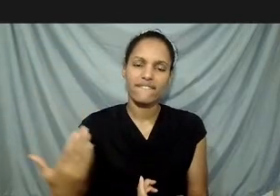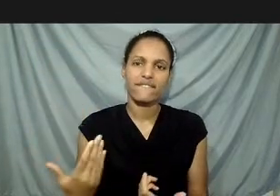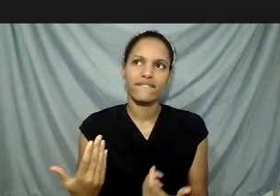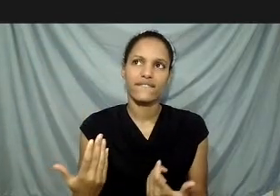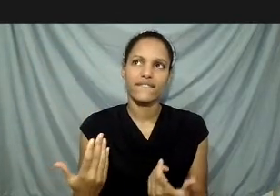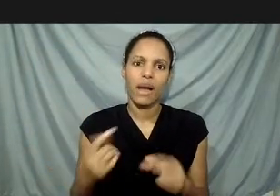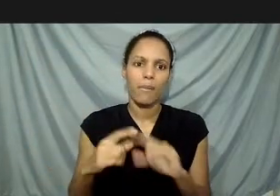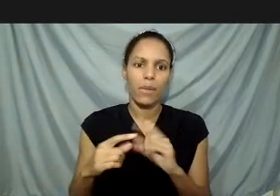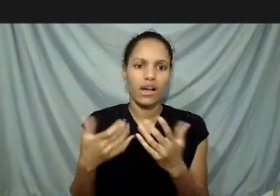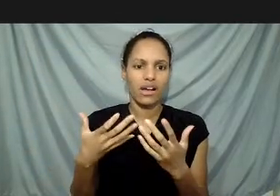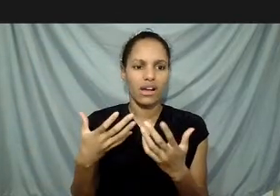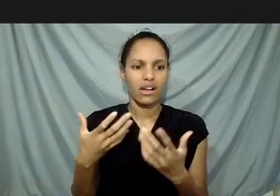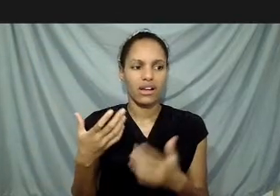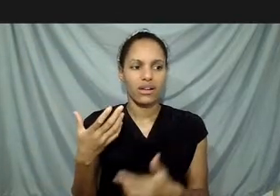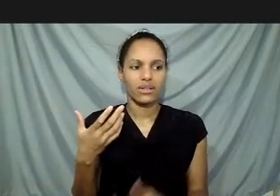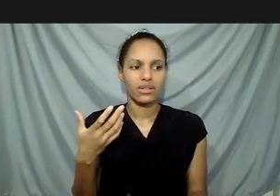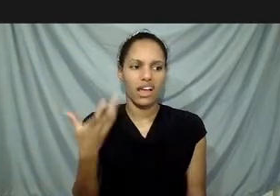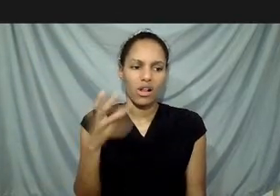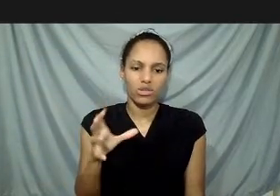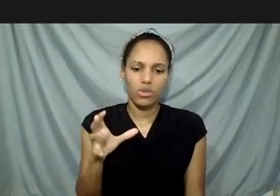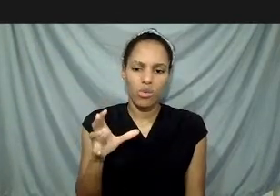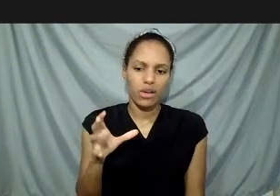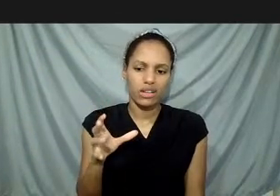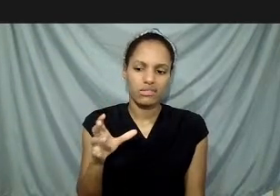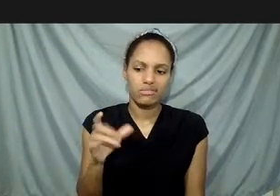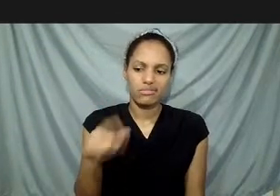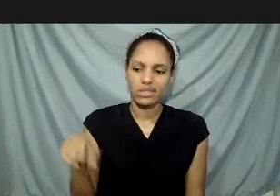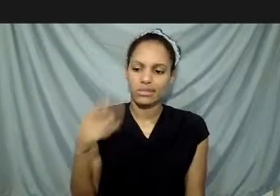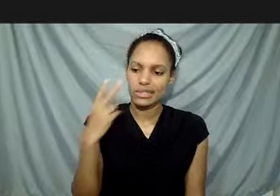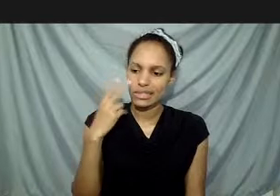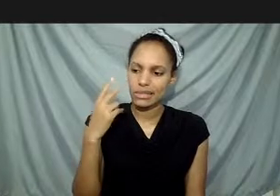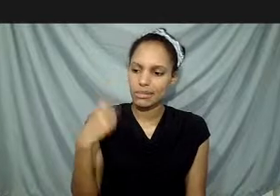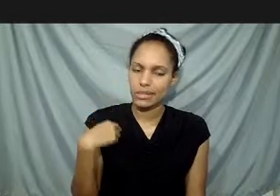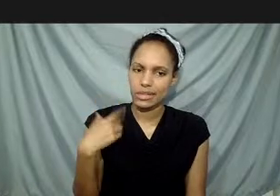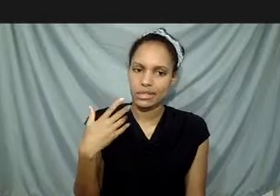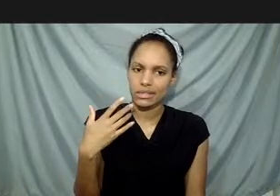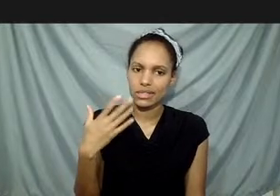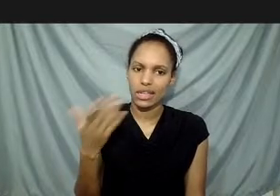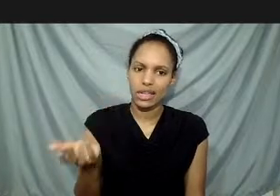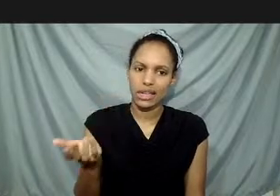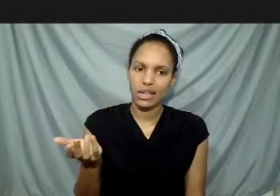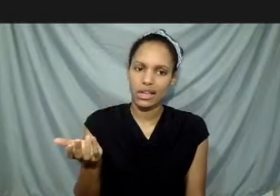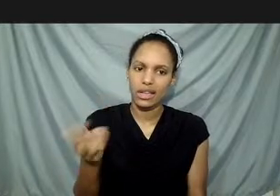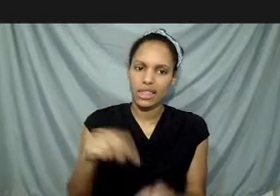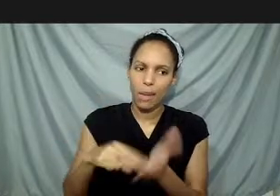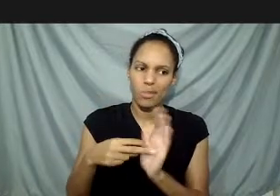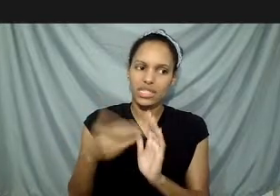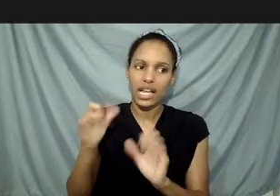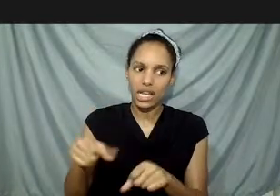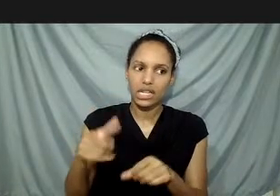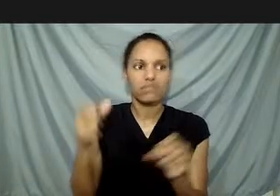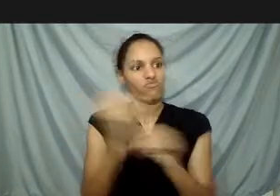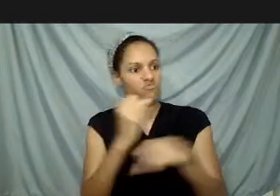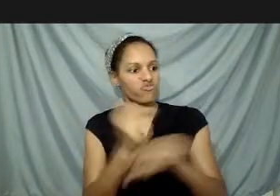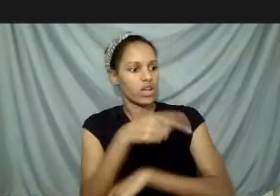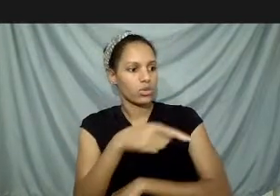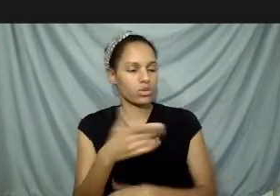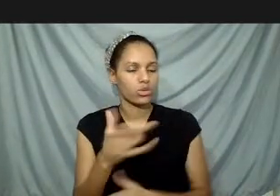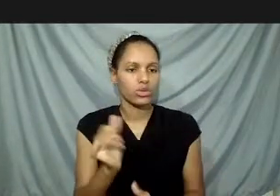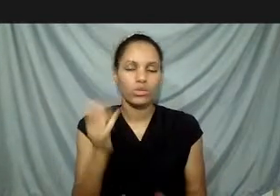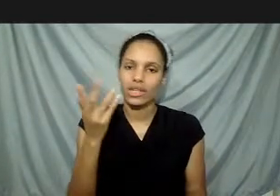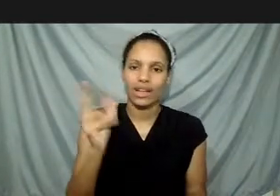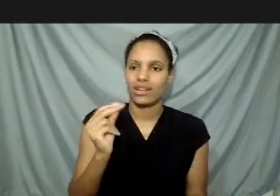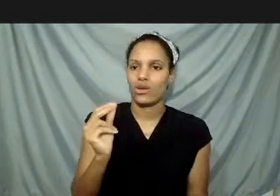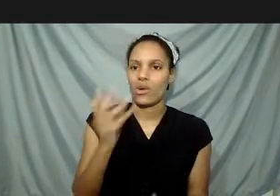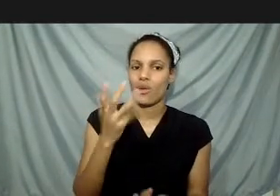I also don't want it to also come in with the caveat of, but then it means I could beat up on you. No,